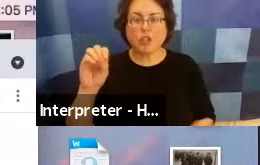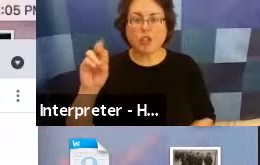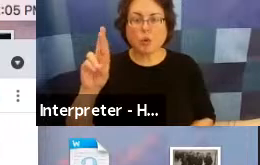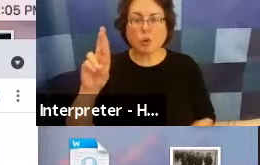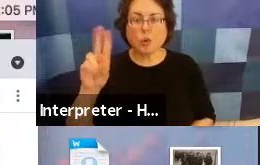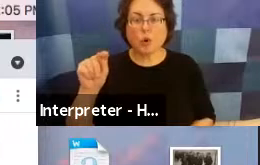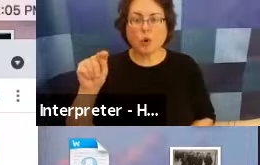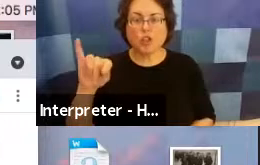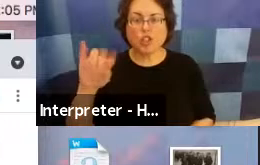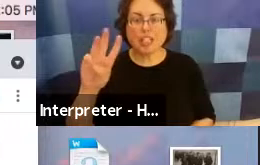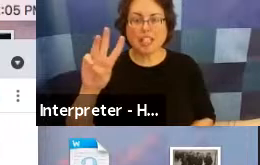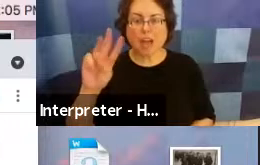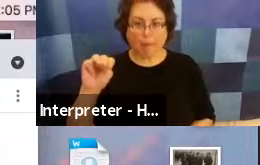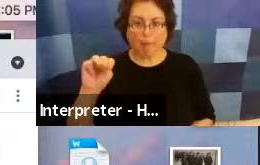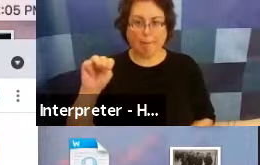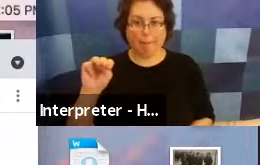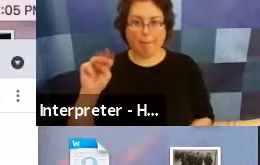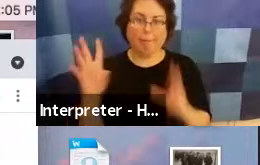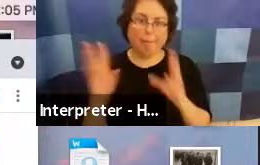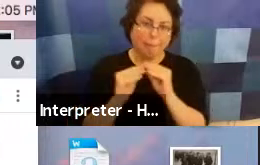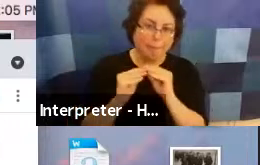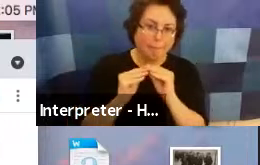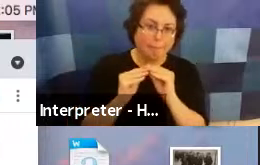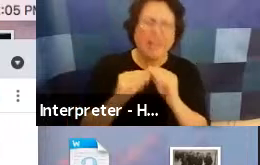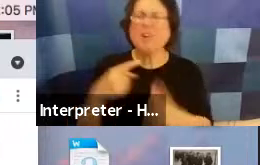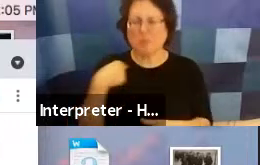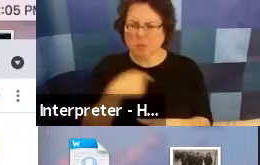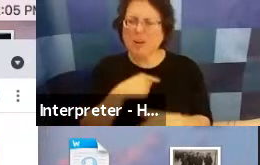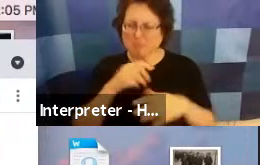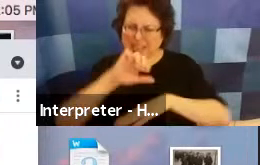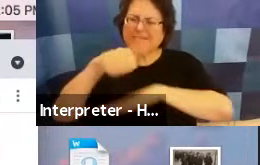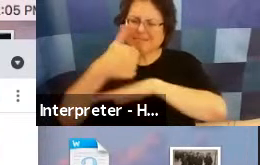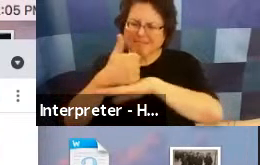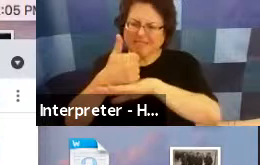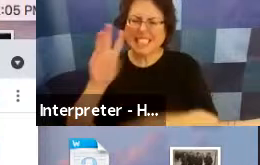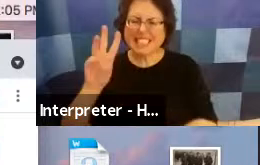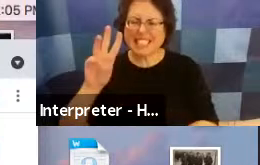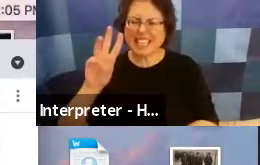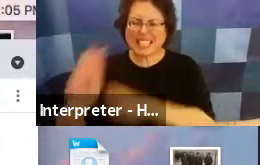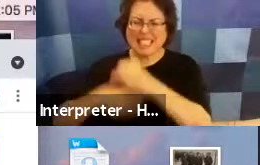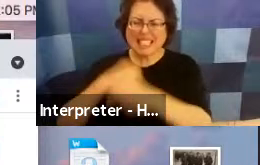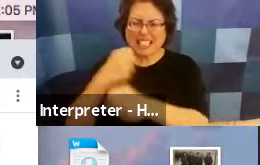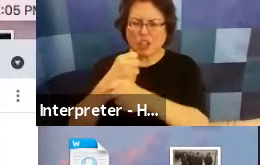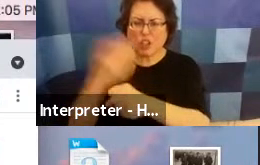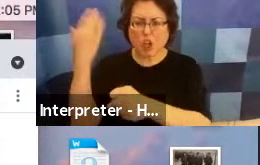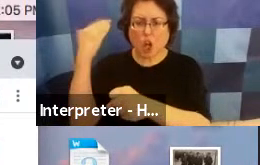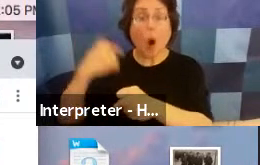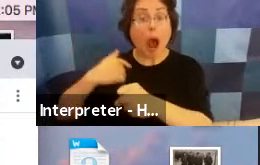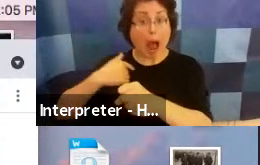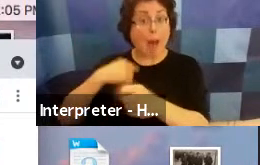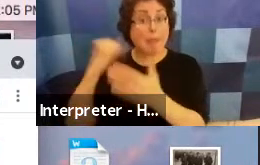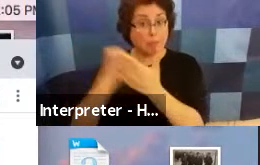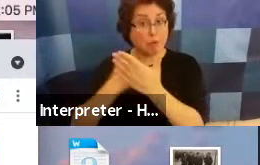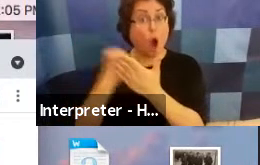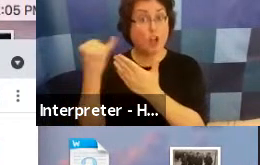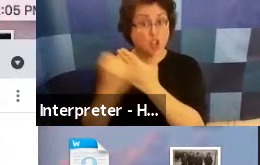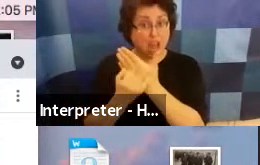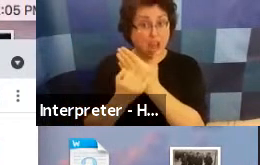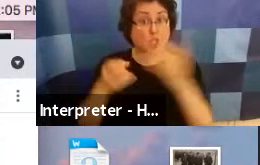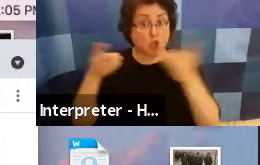it. We've been around for 6 years. I'm the acting project director.